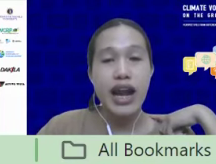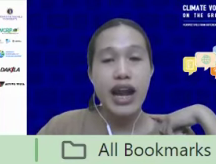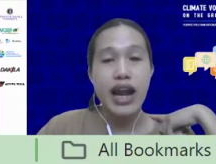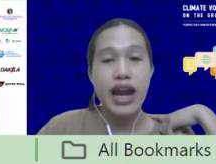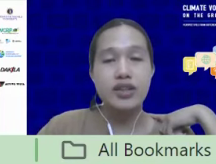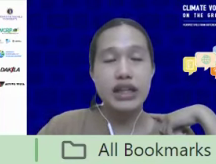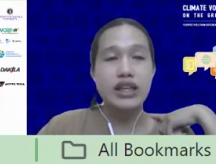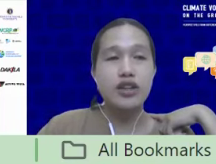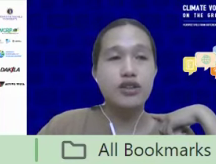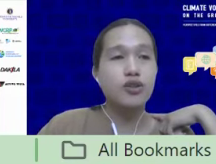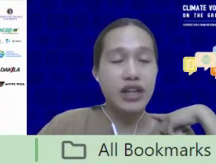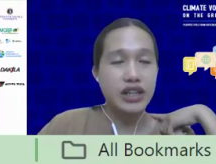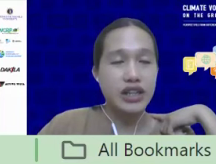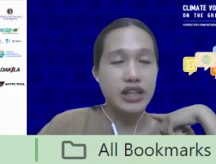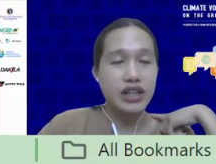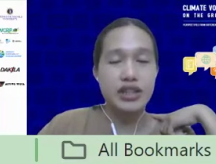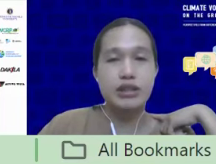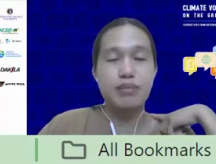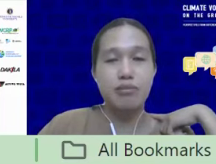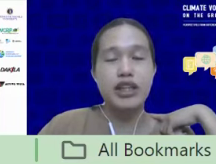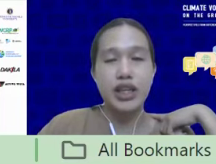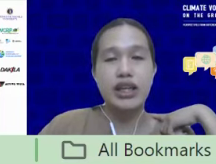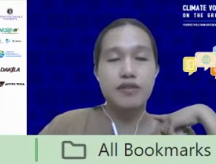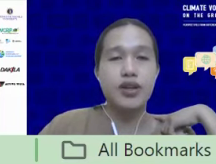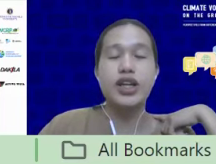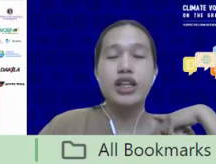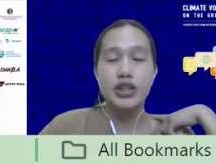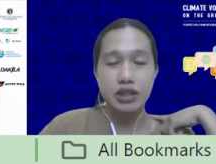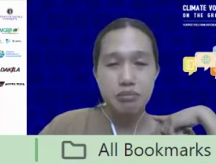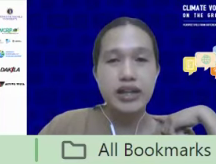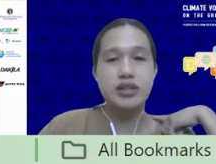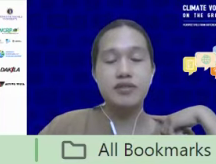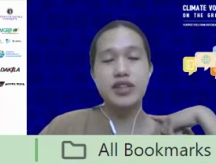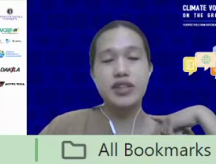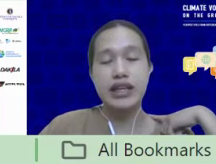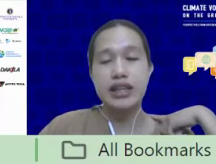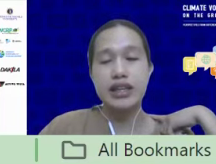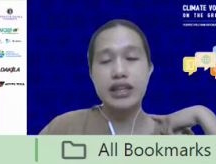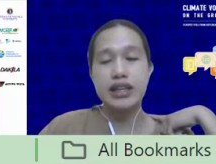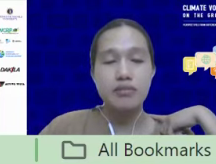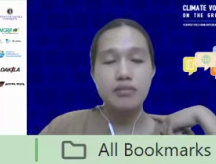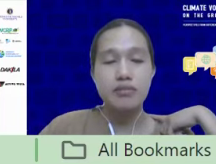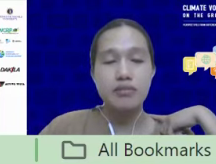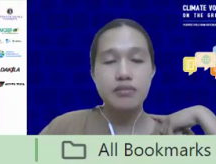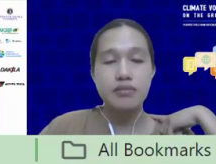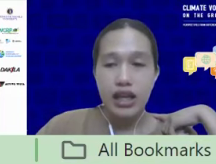for action, really, you know, to various stakeholders, and particularly for duty bearers of our society.